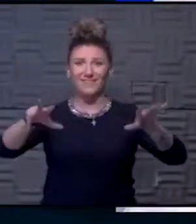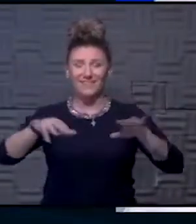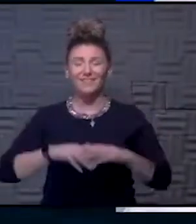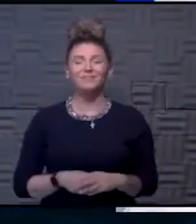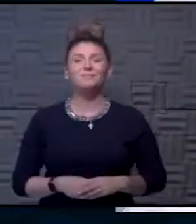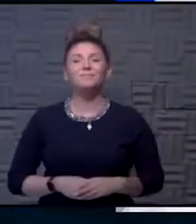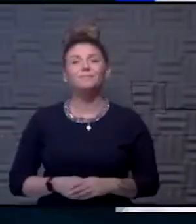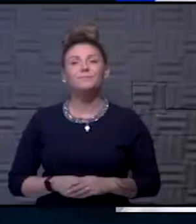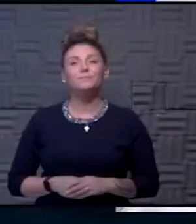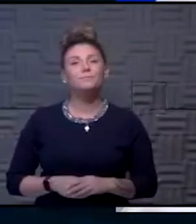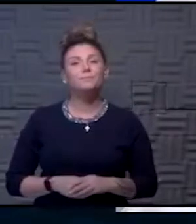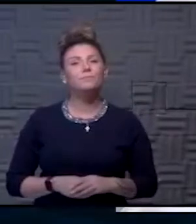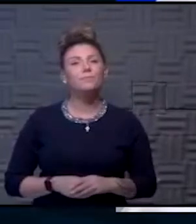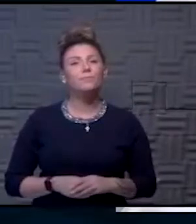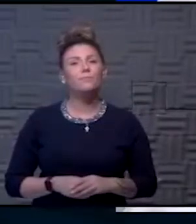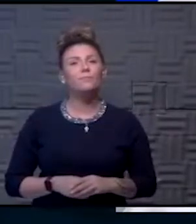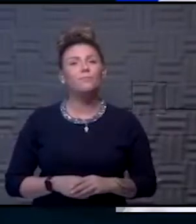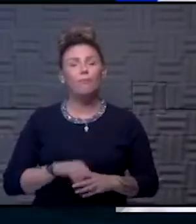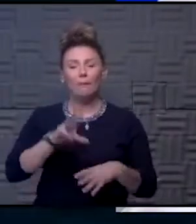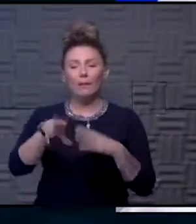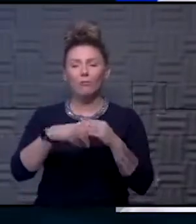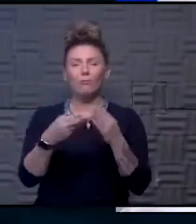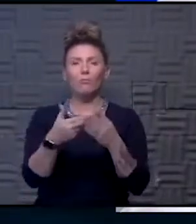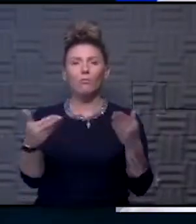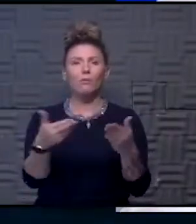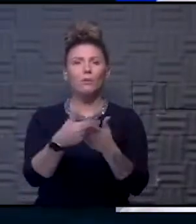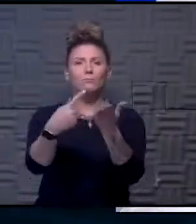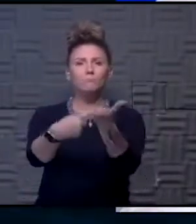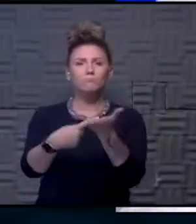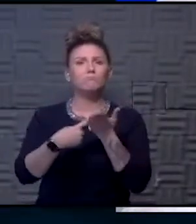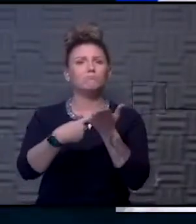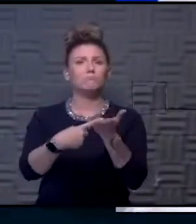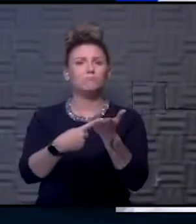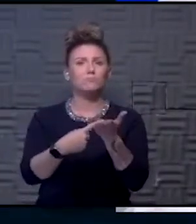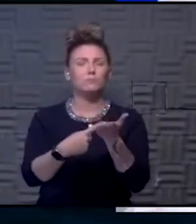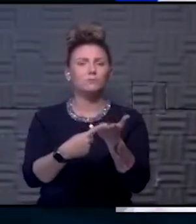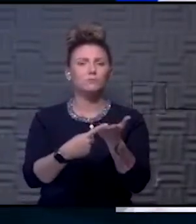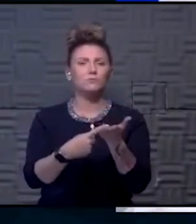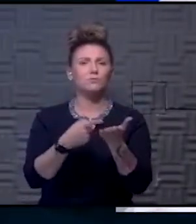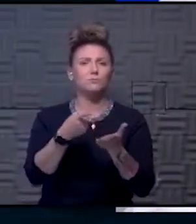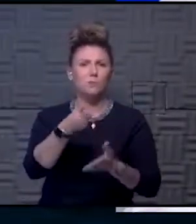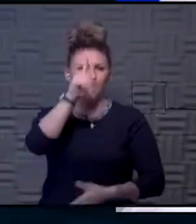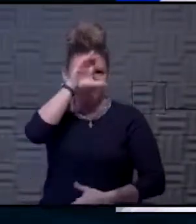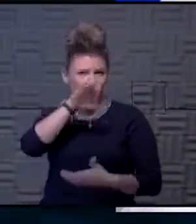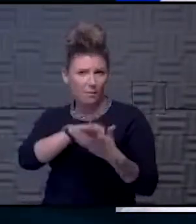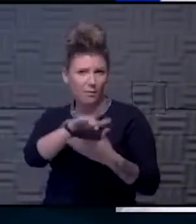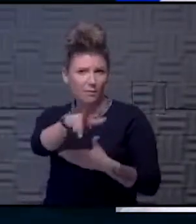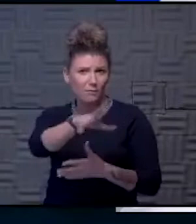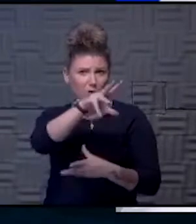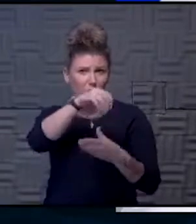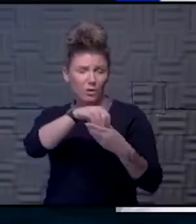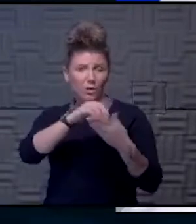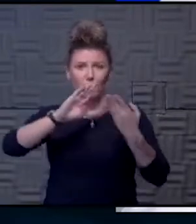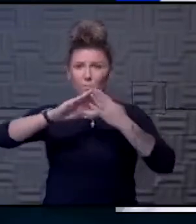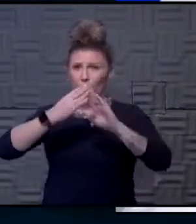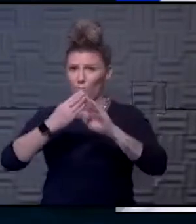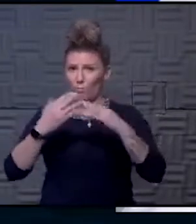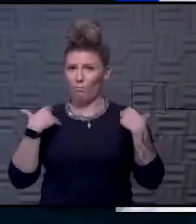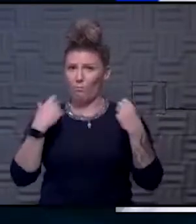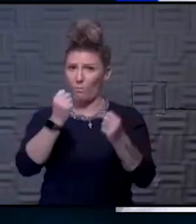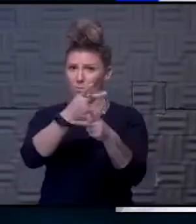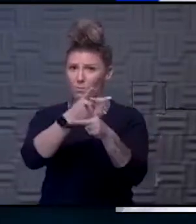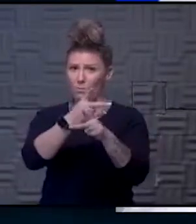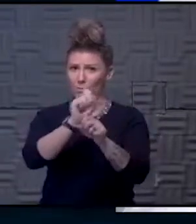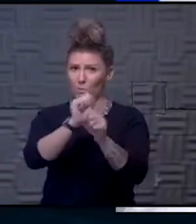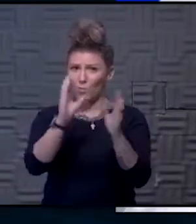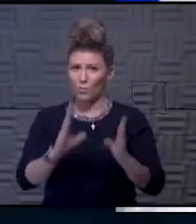I think might be important to talk about, I believe that you're engaging community health workers and others in this process